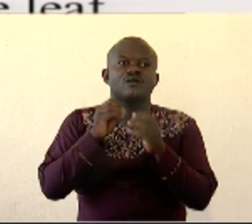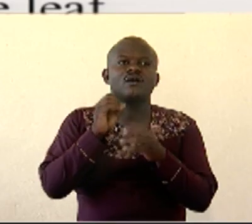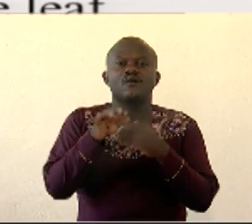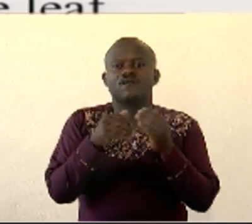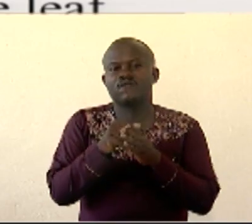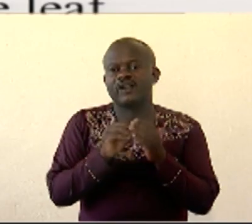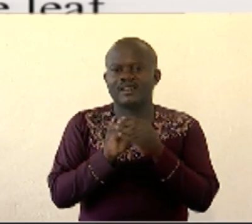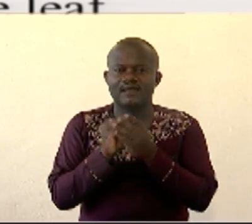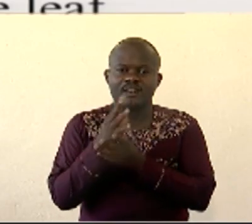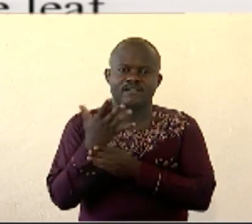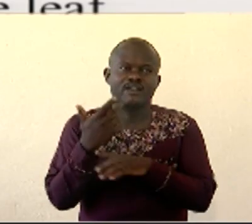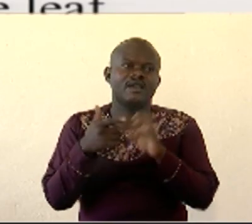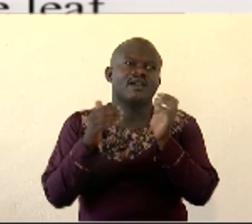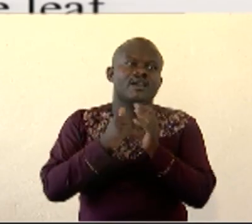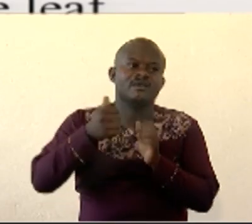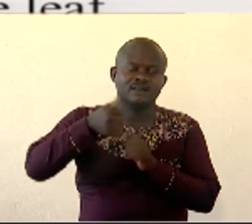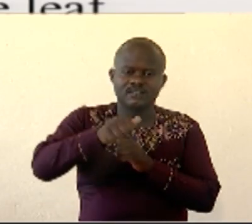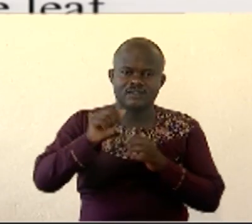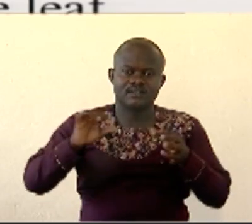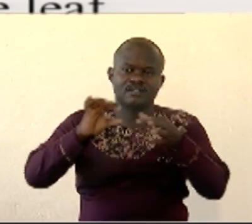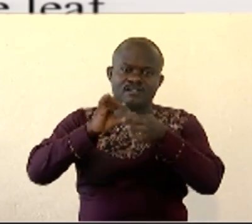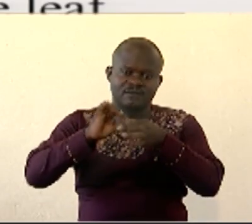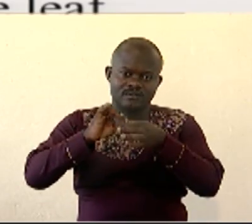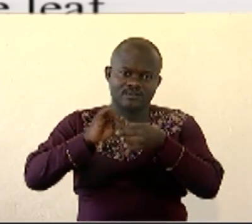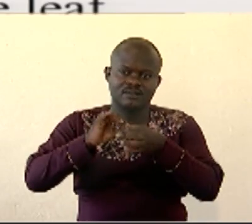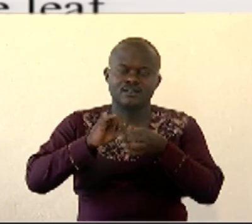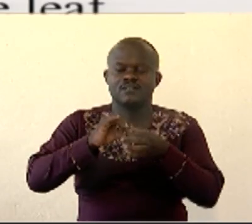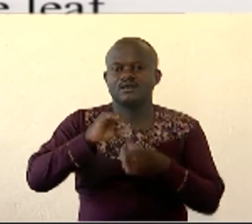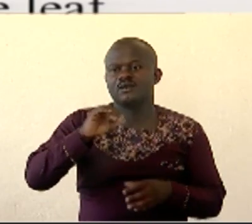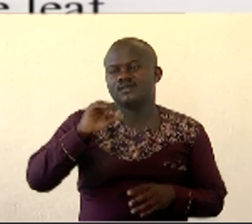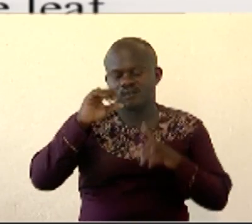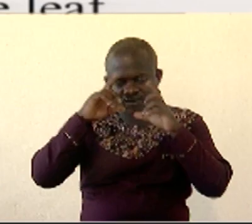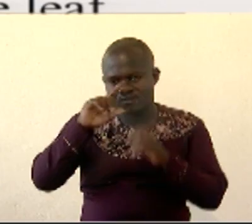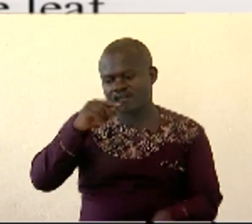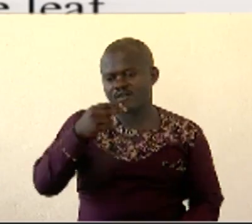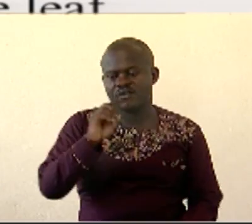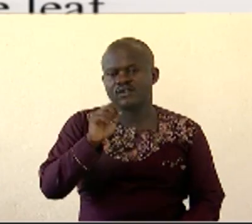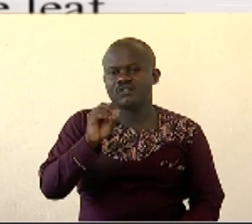leaf and its adaptation to photosynthesis.